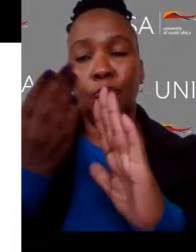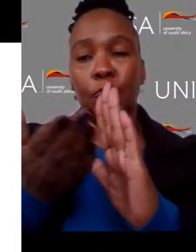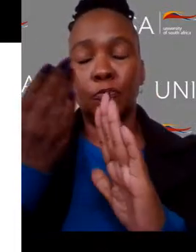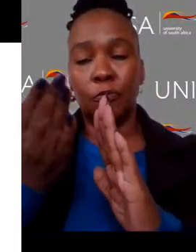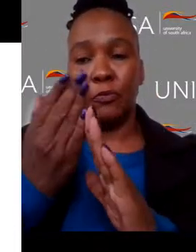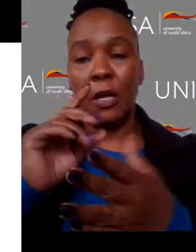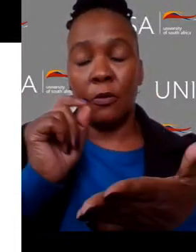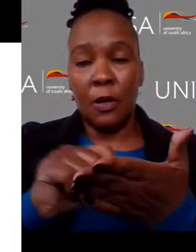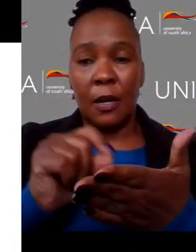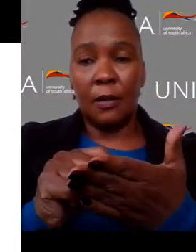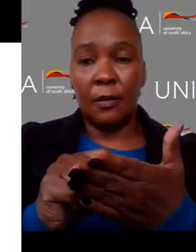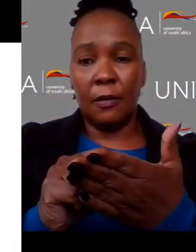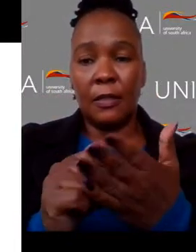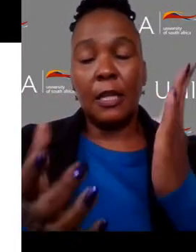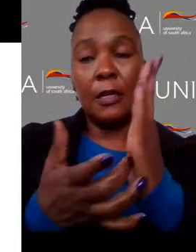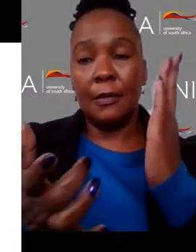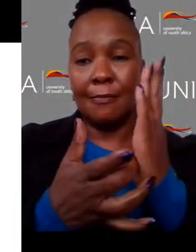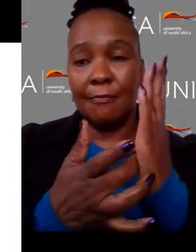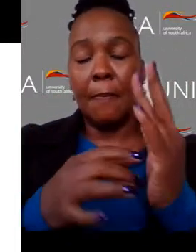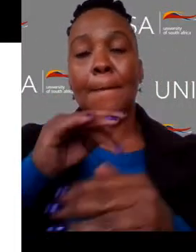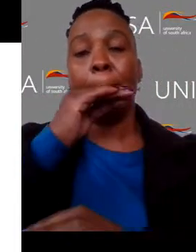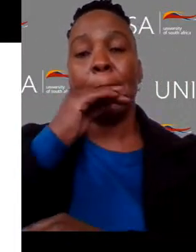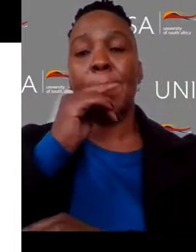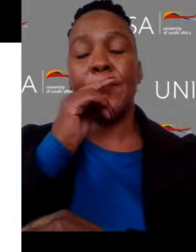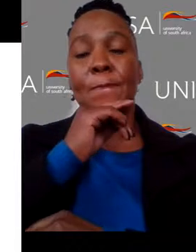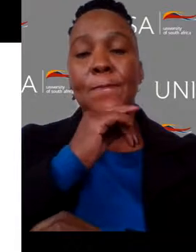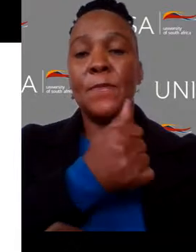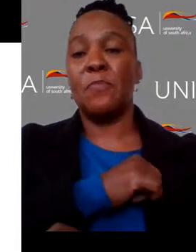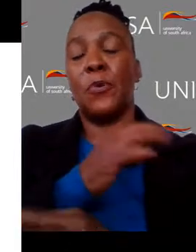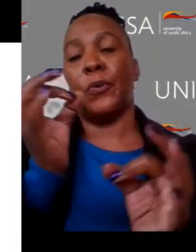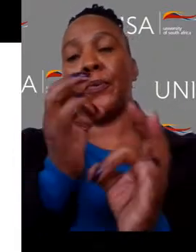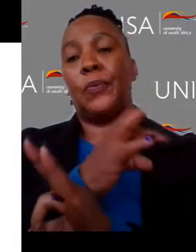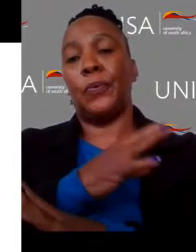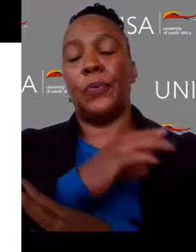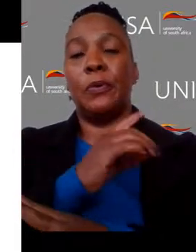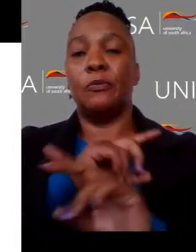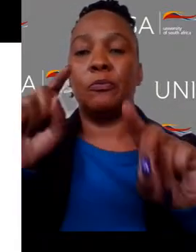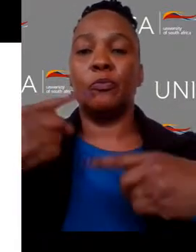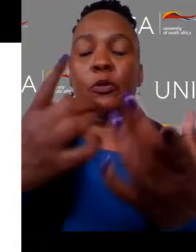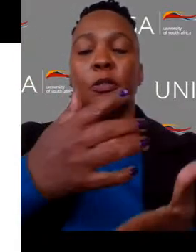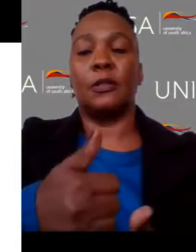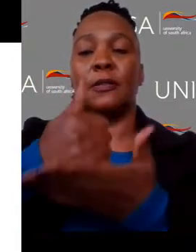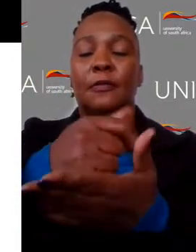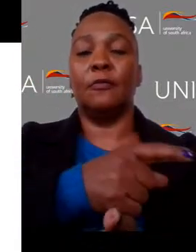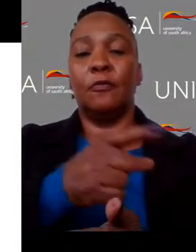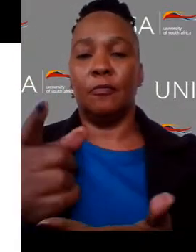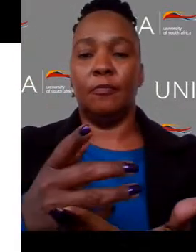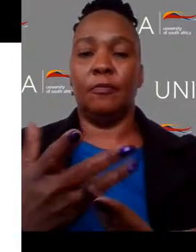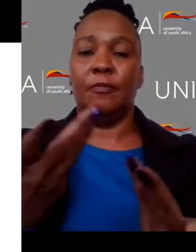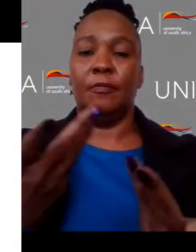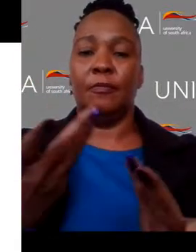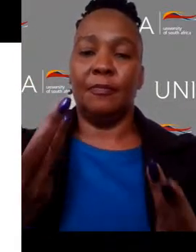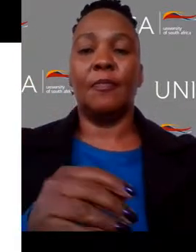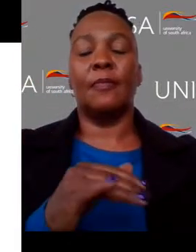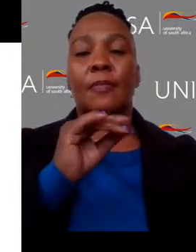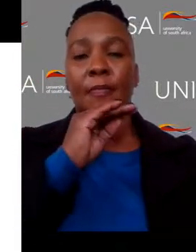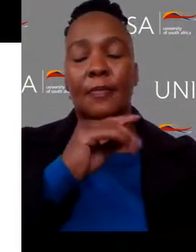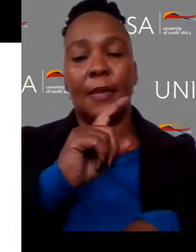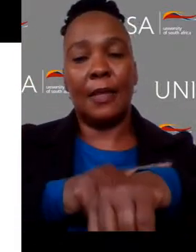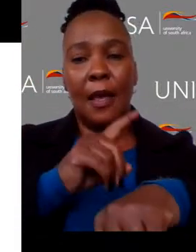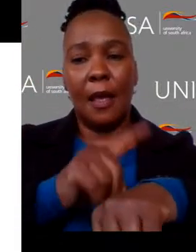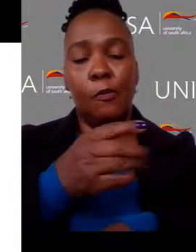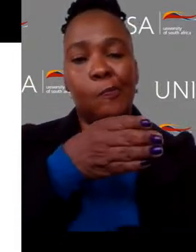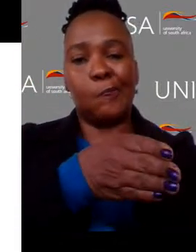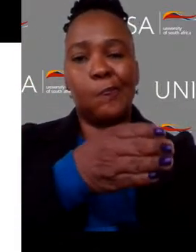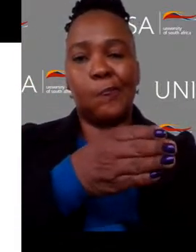error? Unfortunately, UNISA will not be able to help you. It's there, that time is there to help you